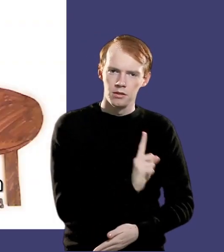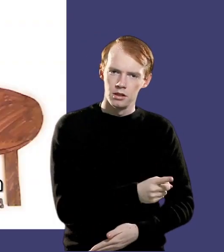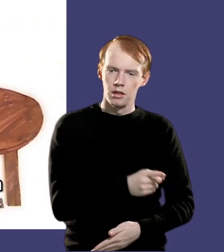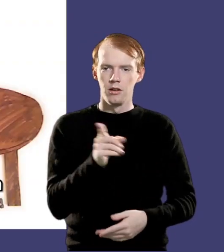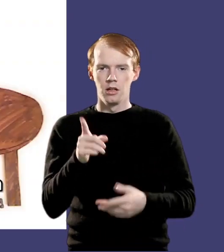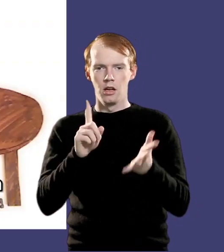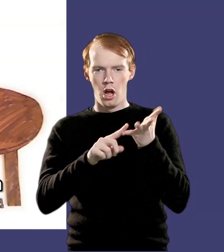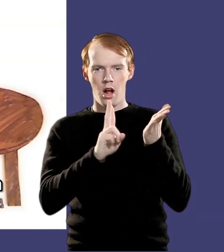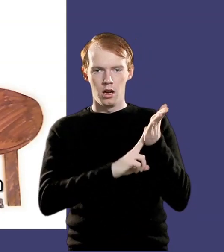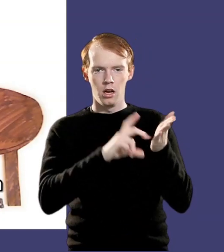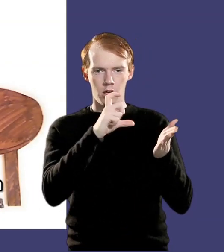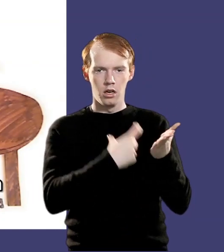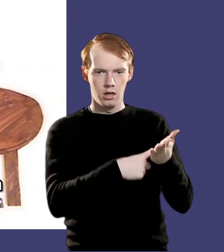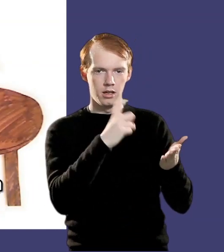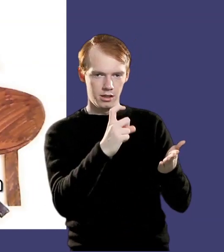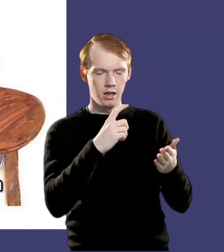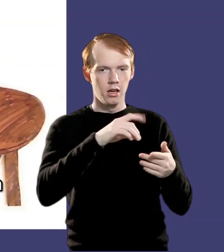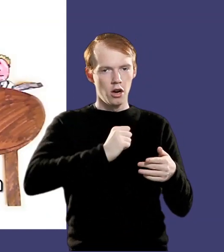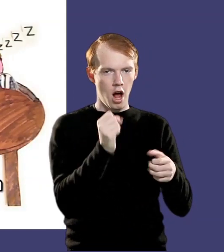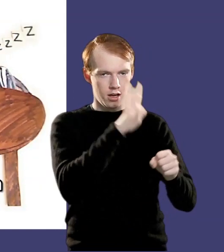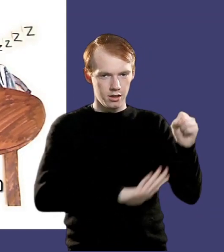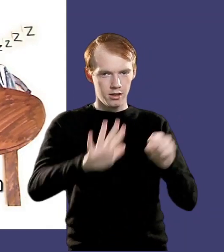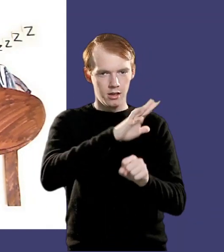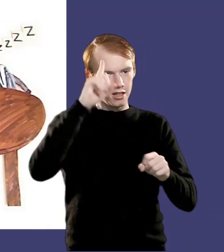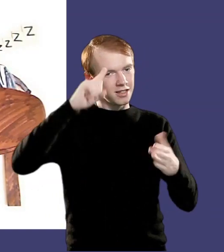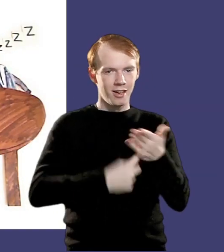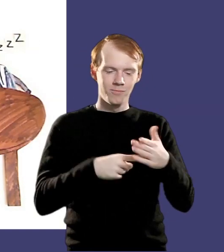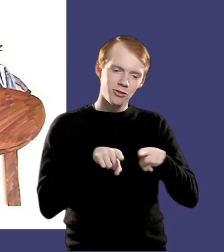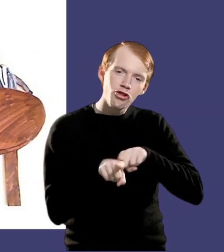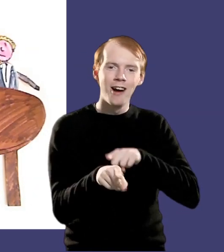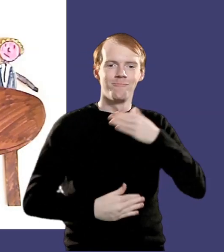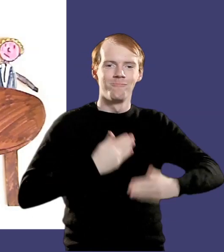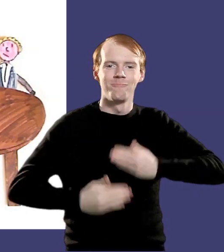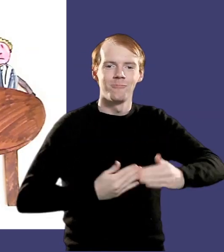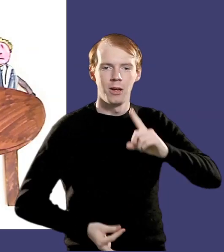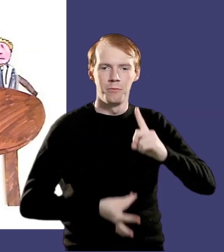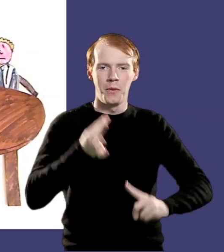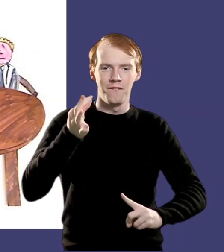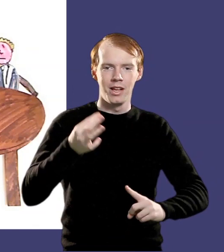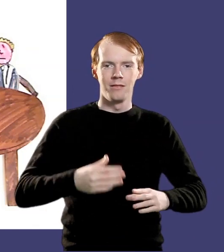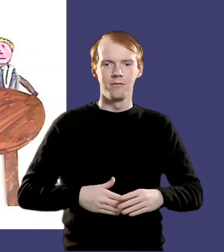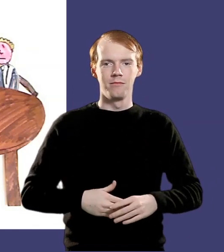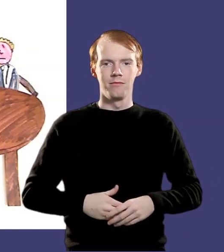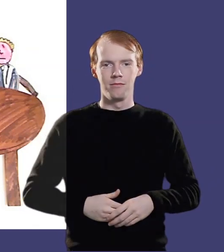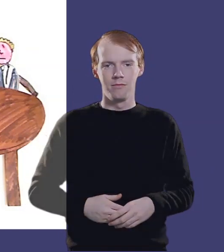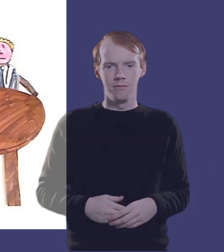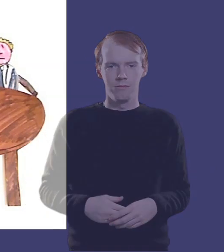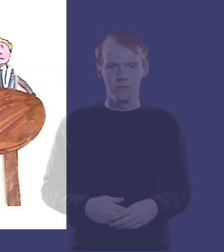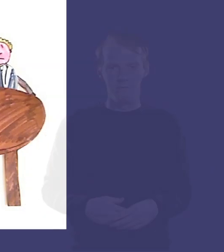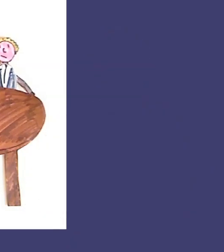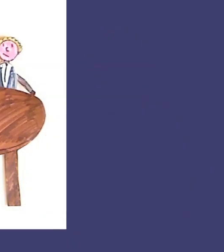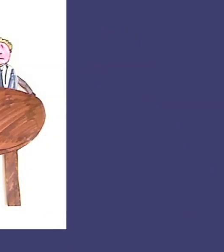government have taken notice of all of the children and young people that took part in the right blether, and in fact are going to try and do much better by